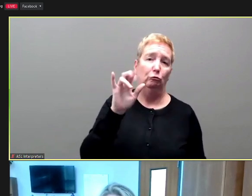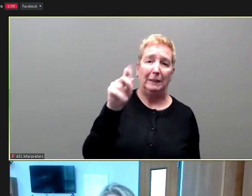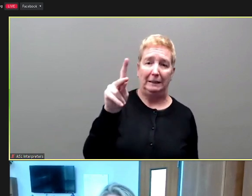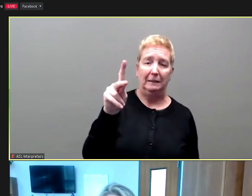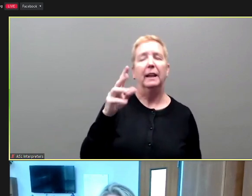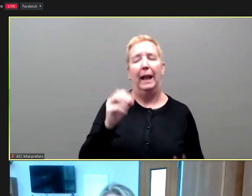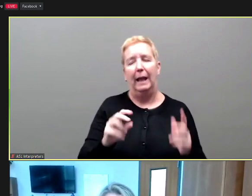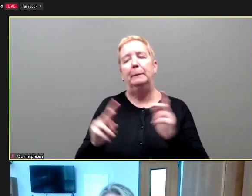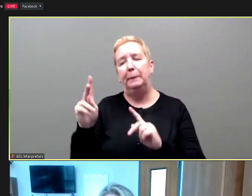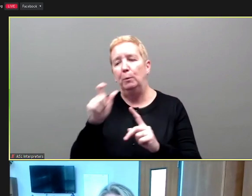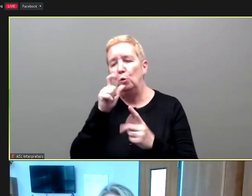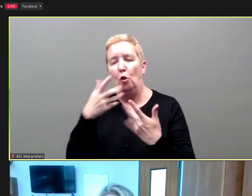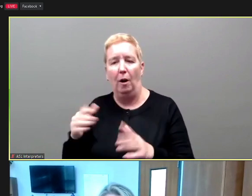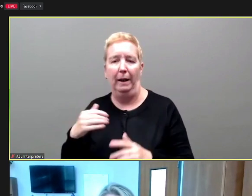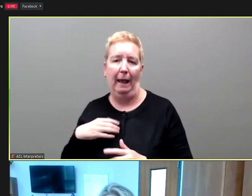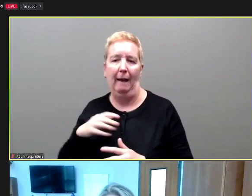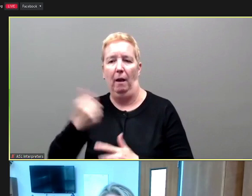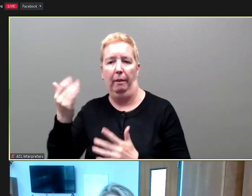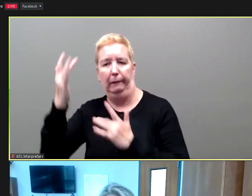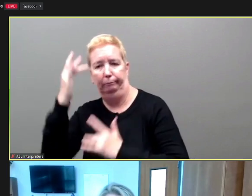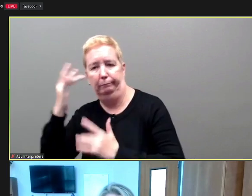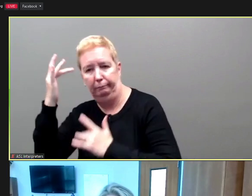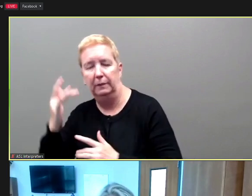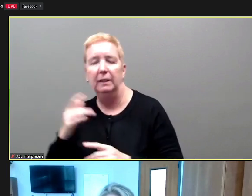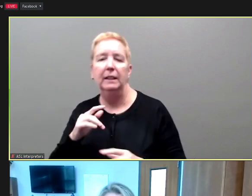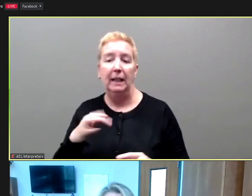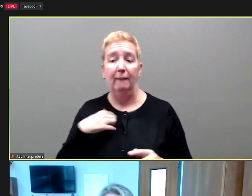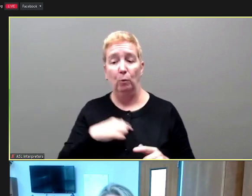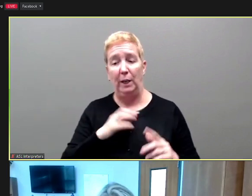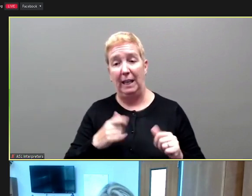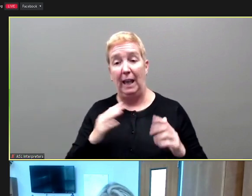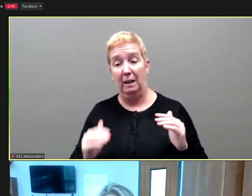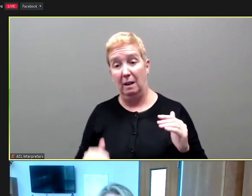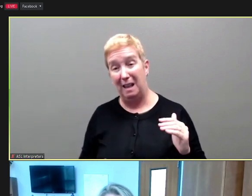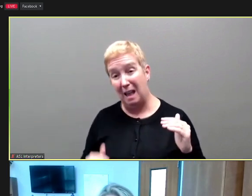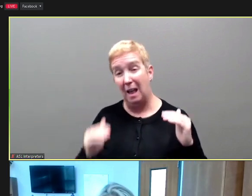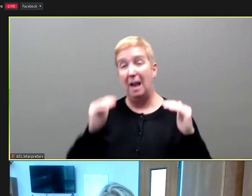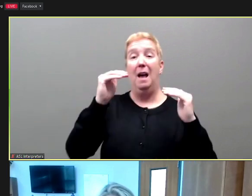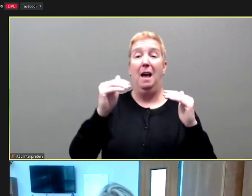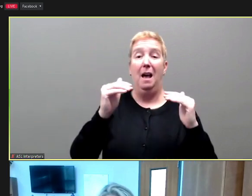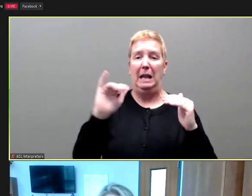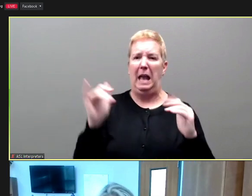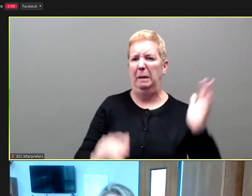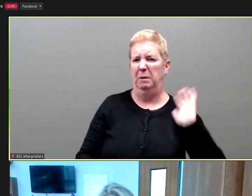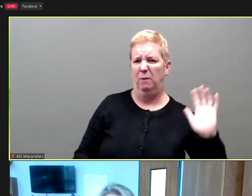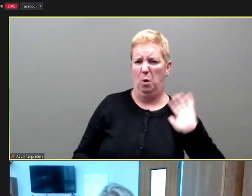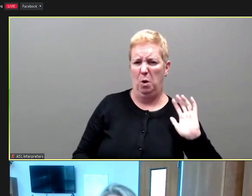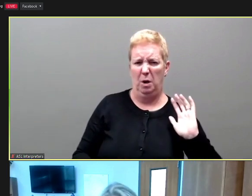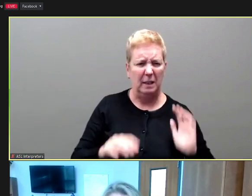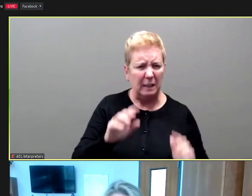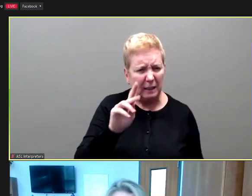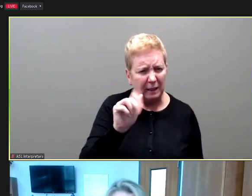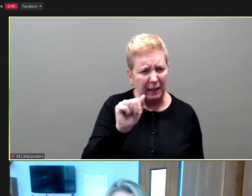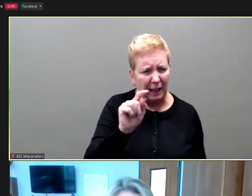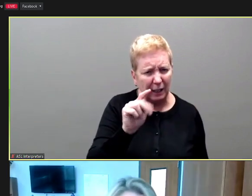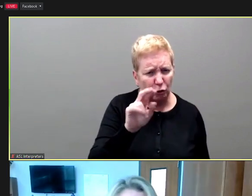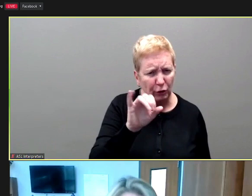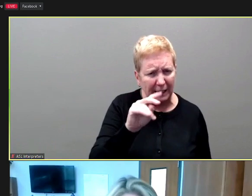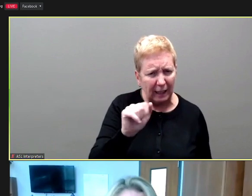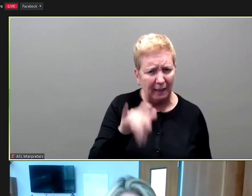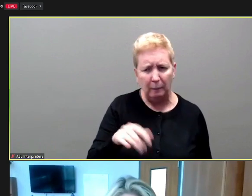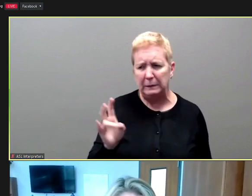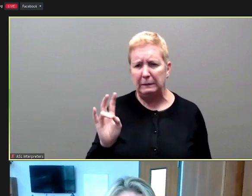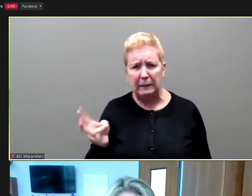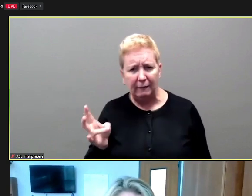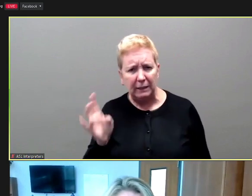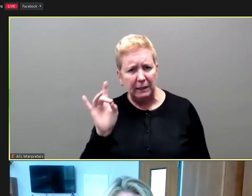underlying conditions. So if we can get close to what we had before with seniors, which was, Katrina, is that around 70 or 80%